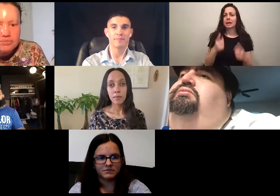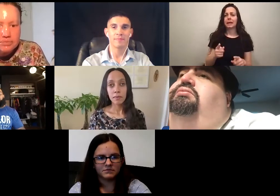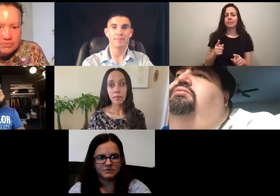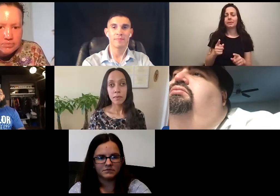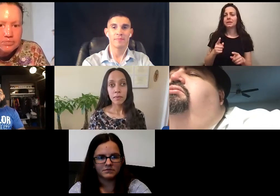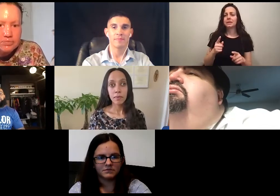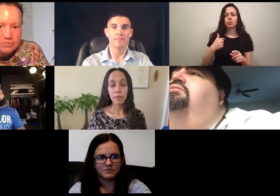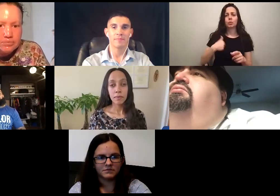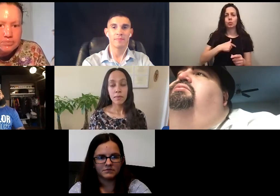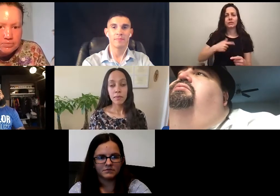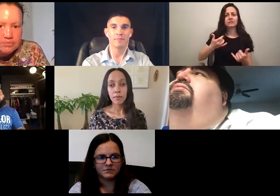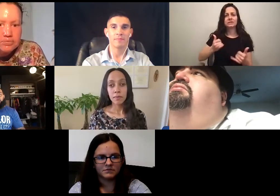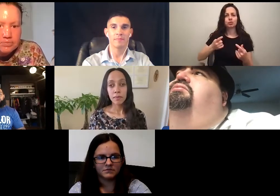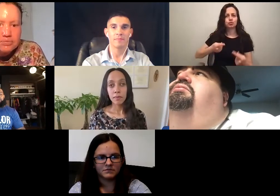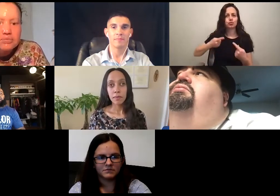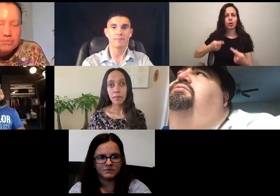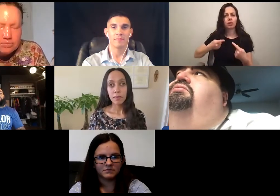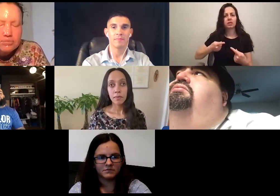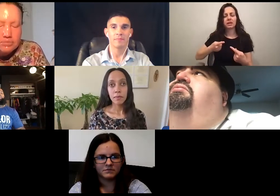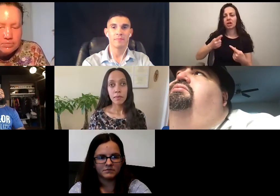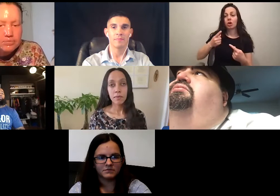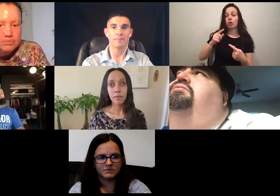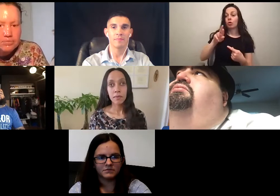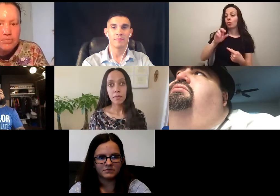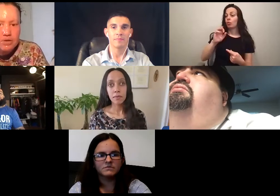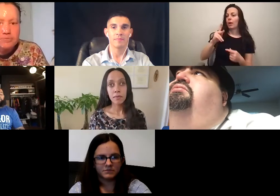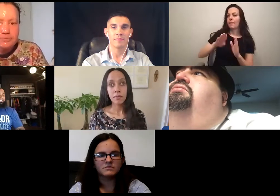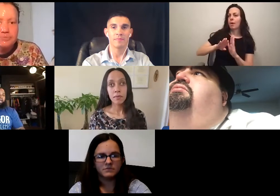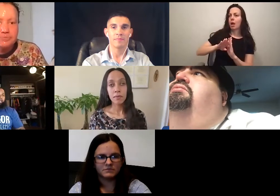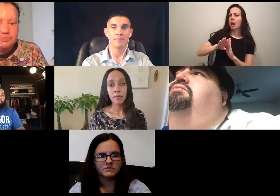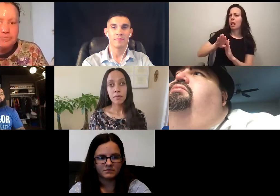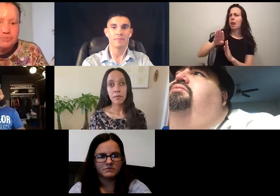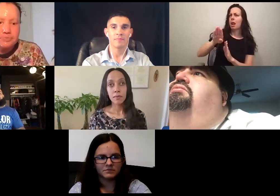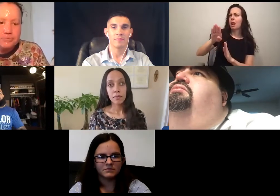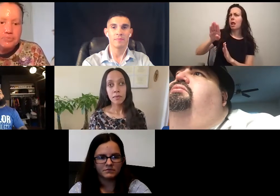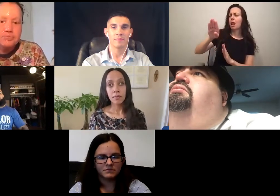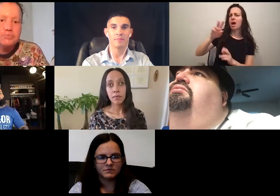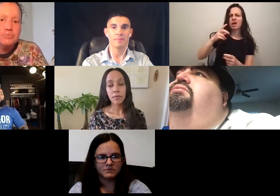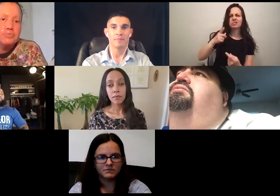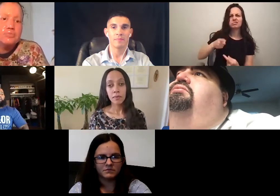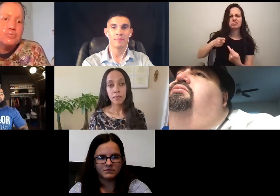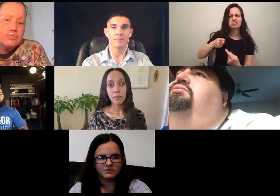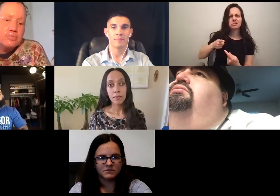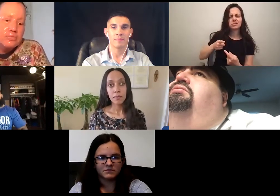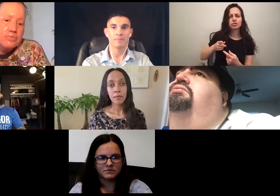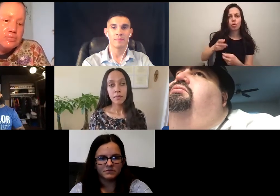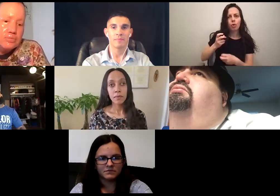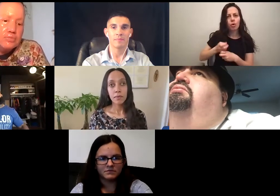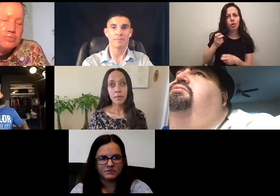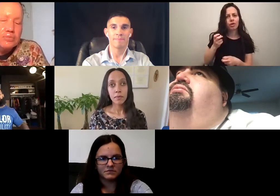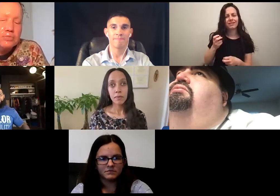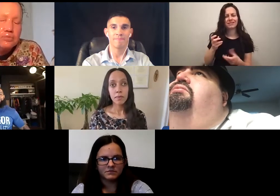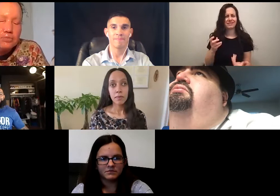though other people might think that that's actually beneficial for us, and it's not. So I would just say that it's